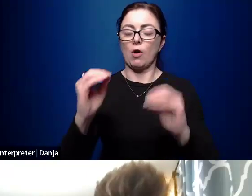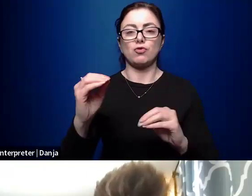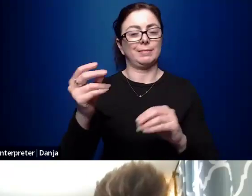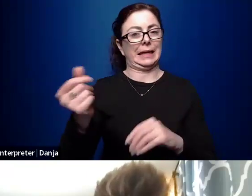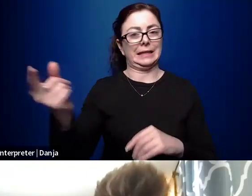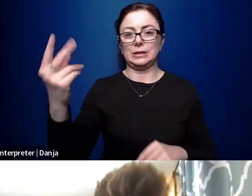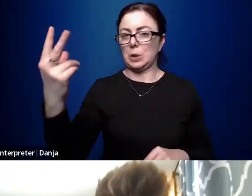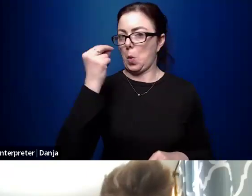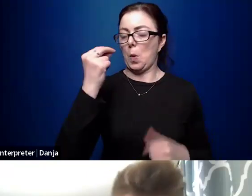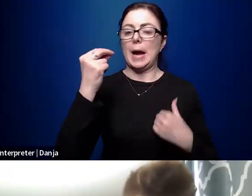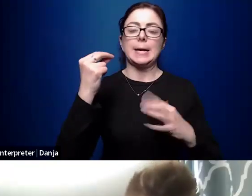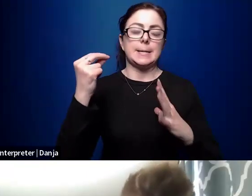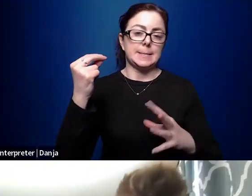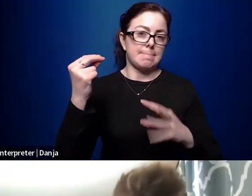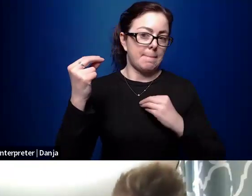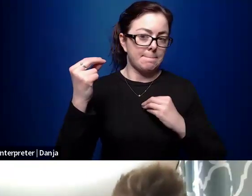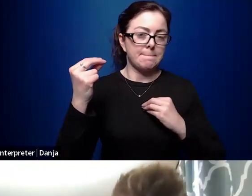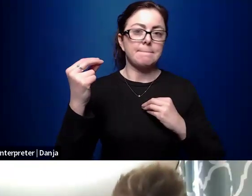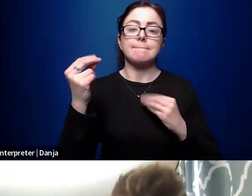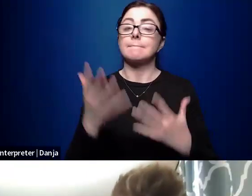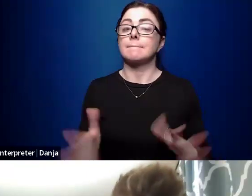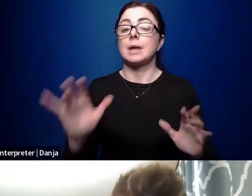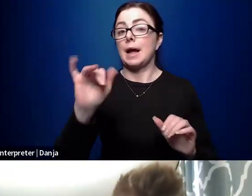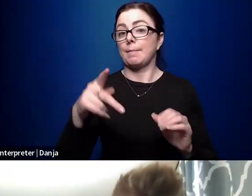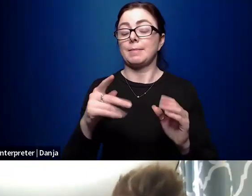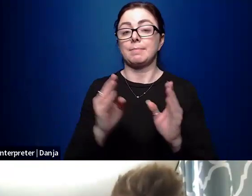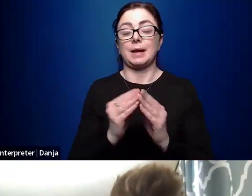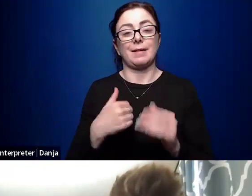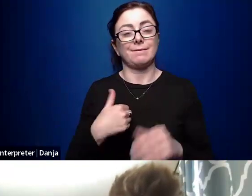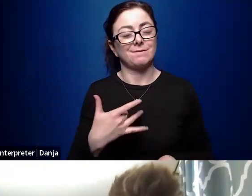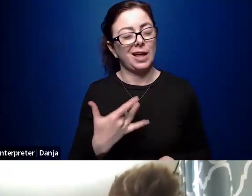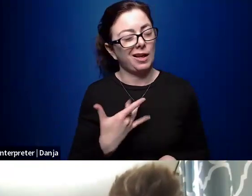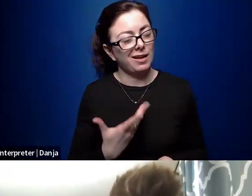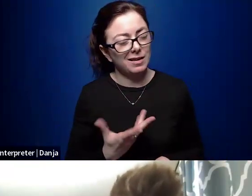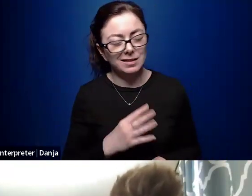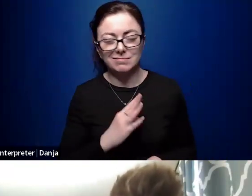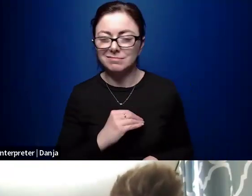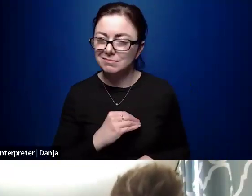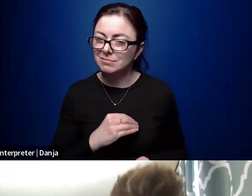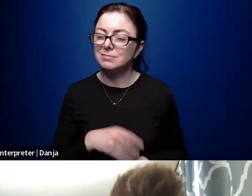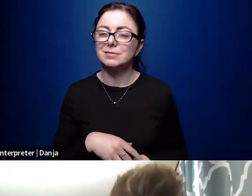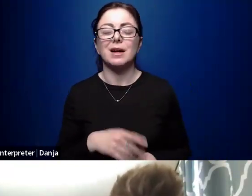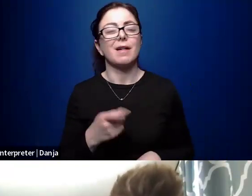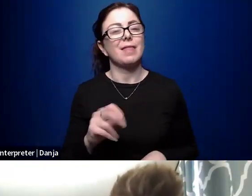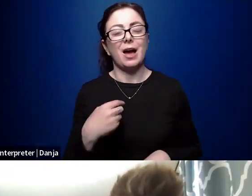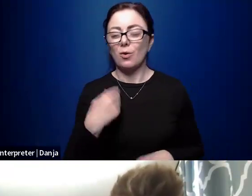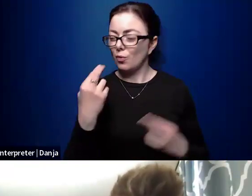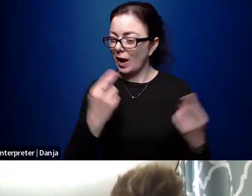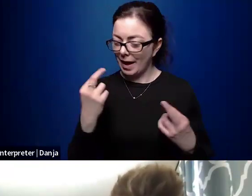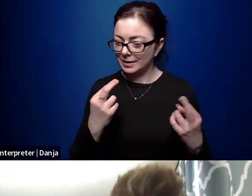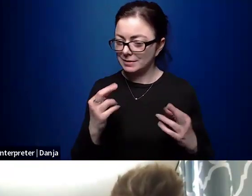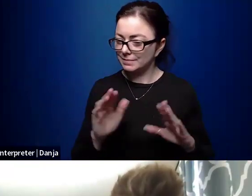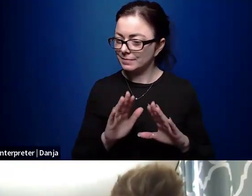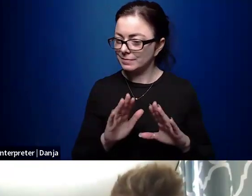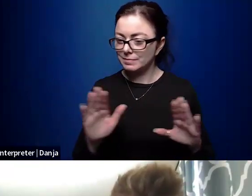that IEP meeting, I left that feeling very, very defeated. That's when I kind of got my bearings and I'm like, I don't have to